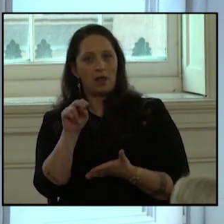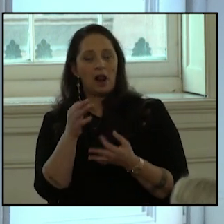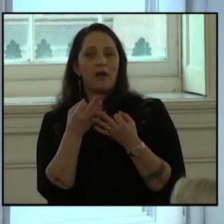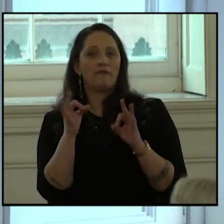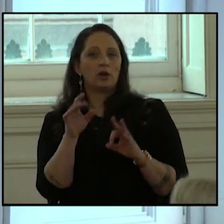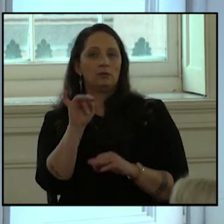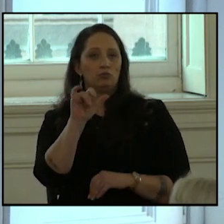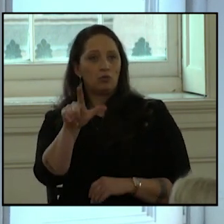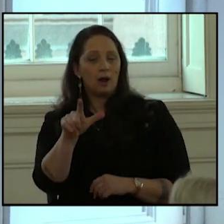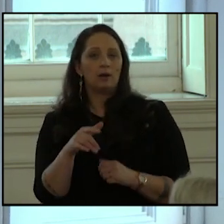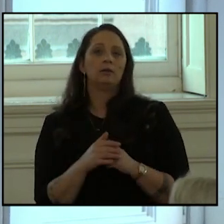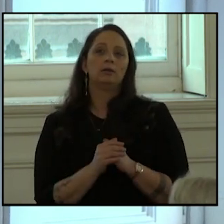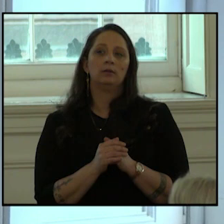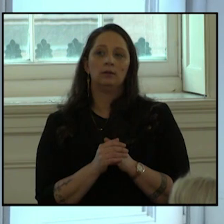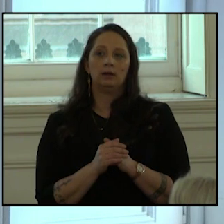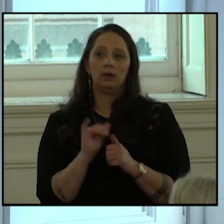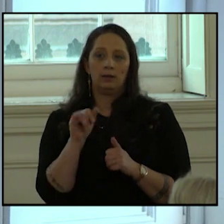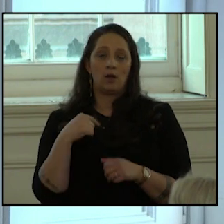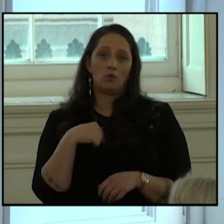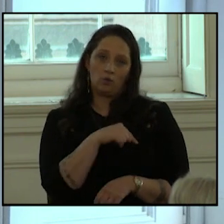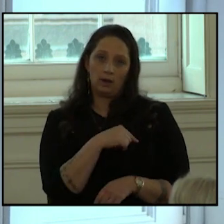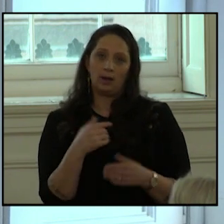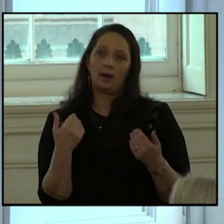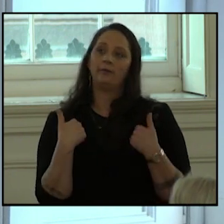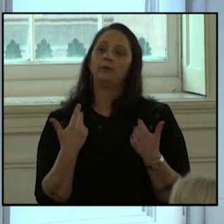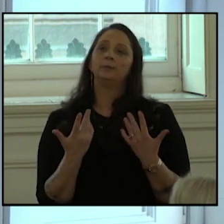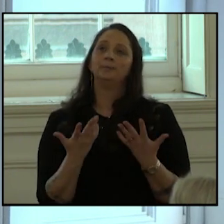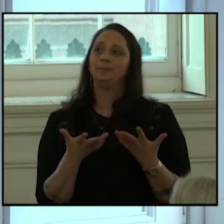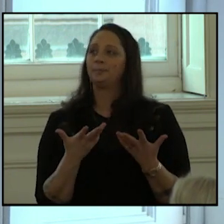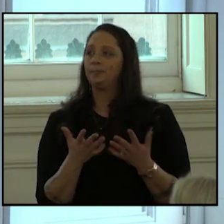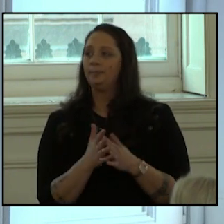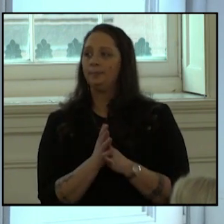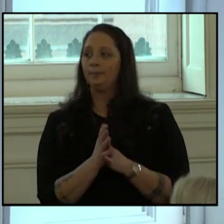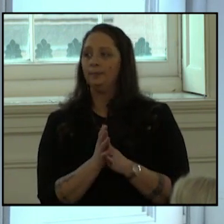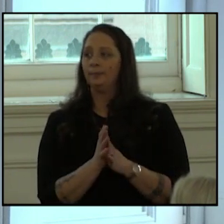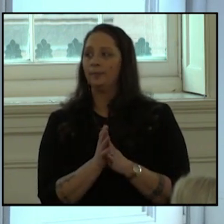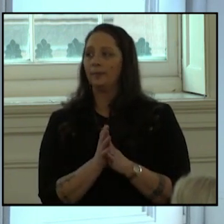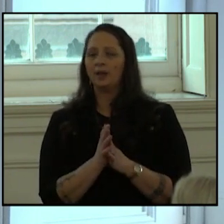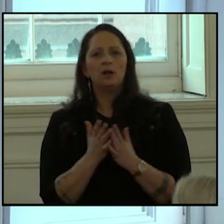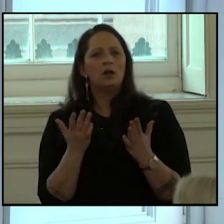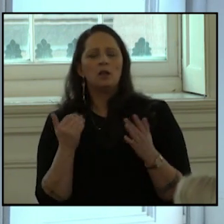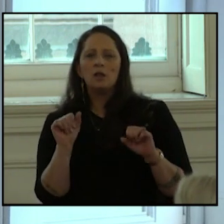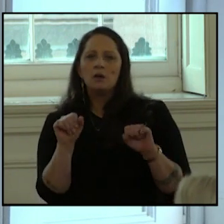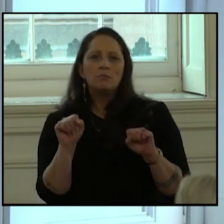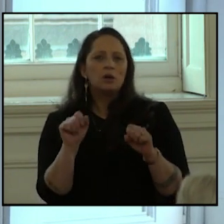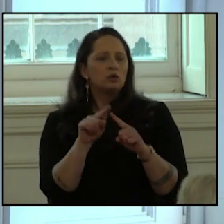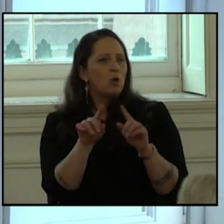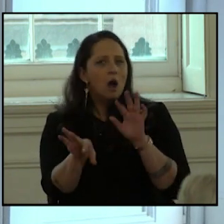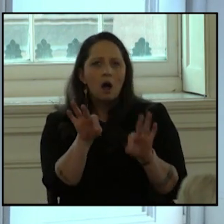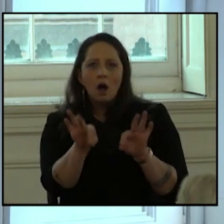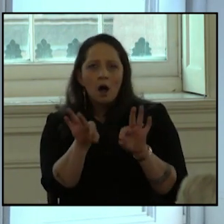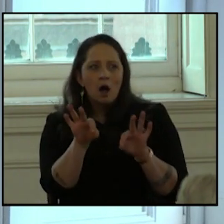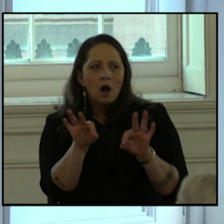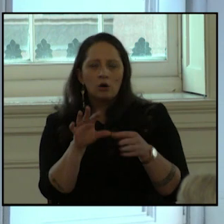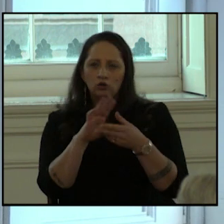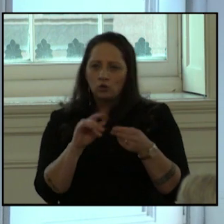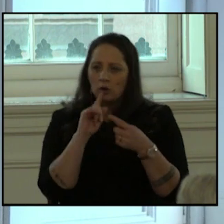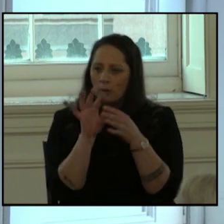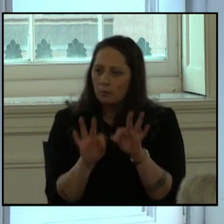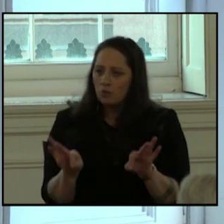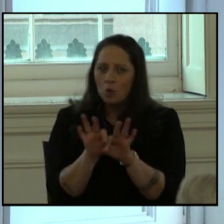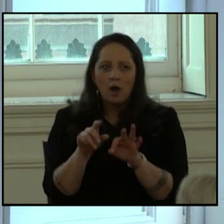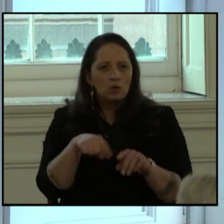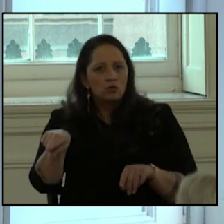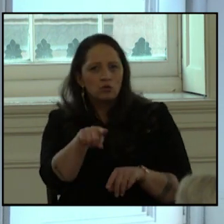Freedom Trail and that we have the endless ability to uncover stories that are important for people to hear